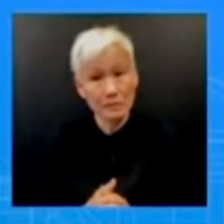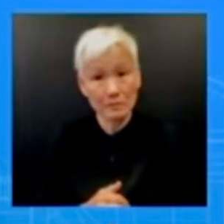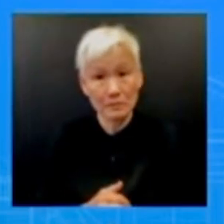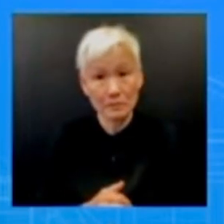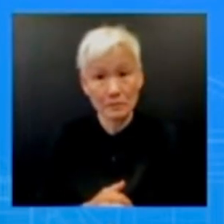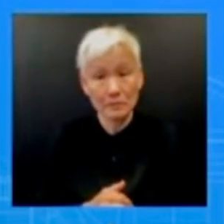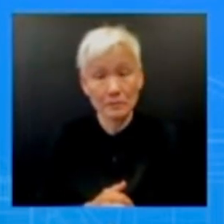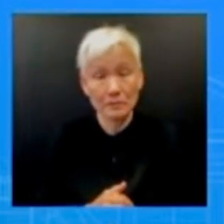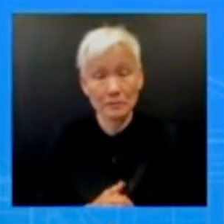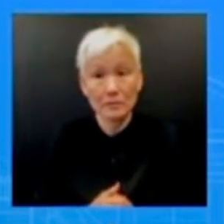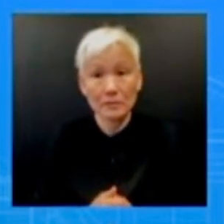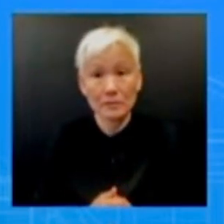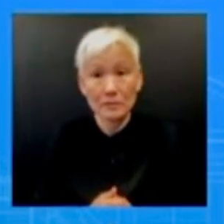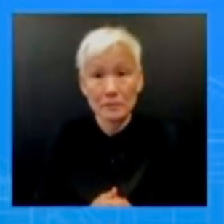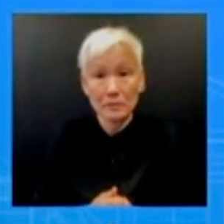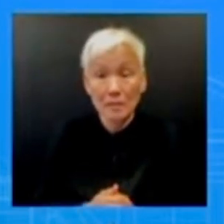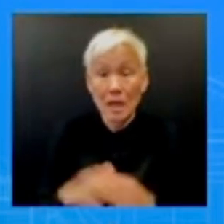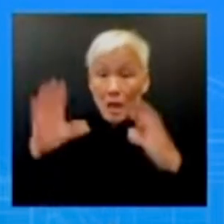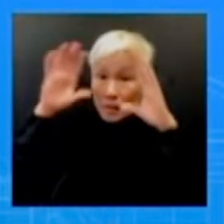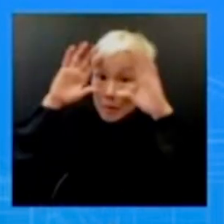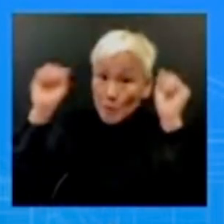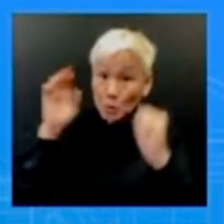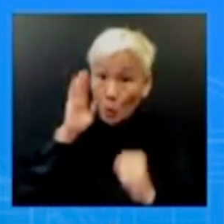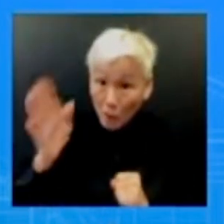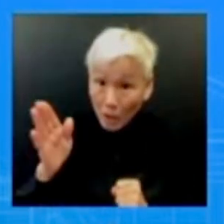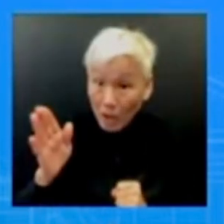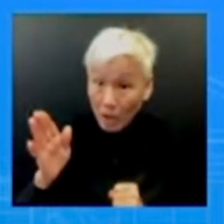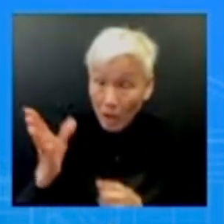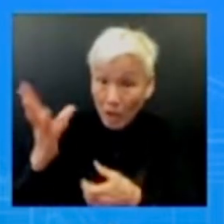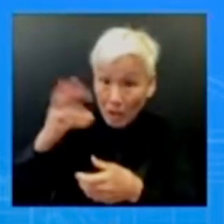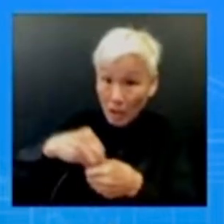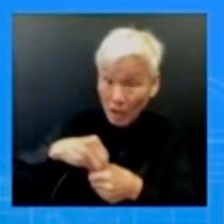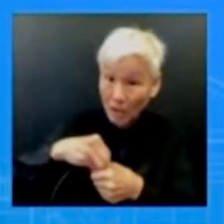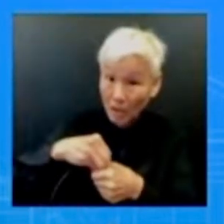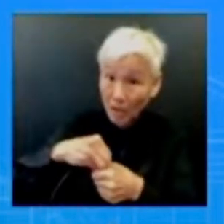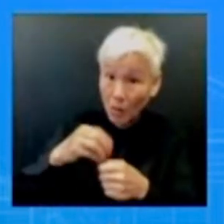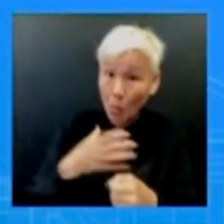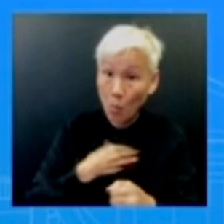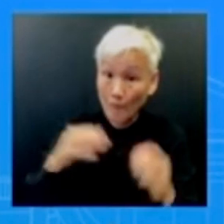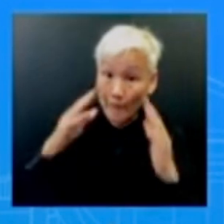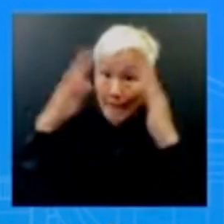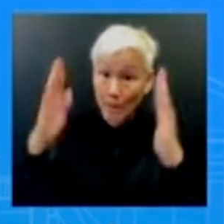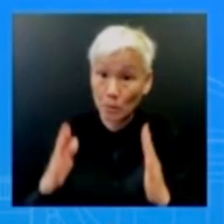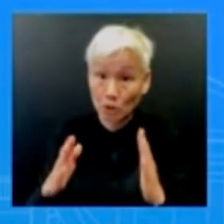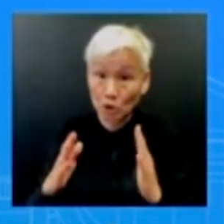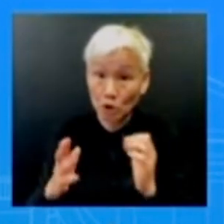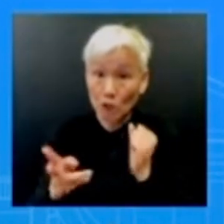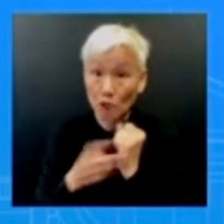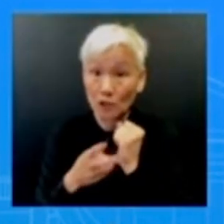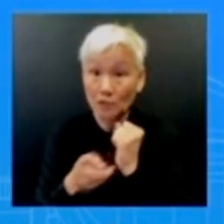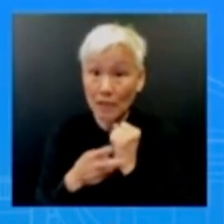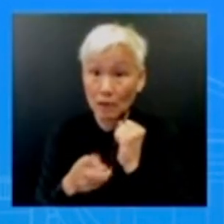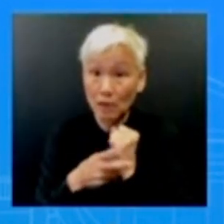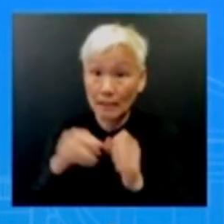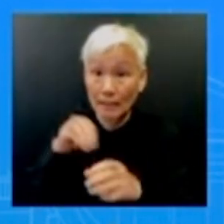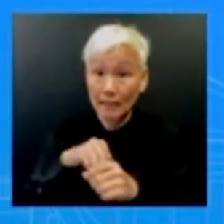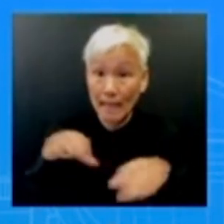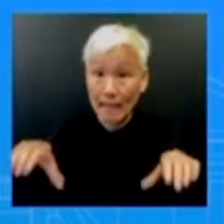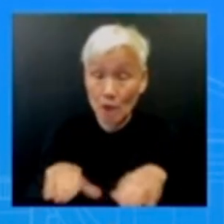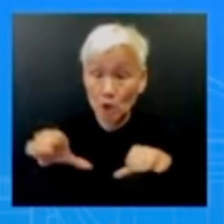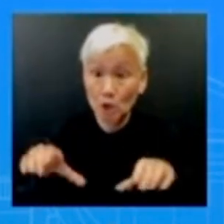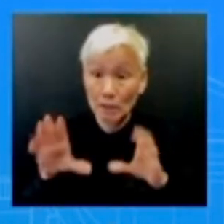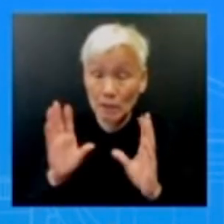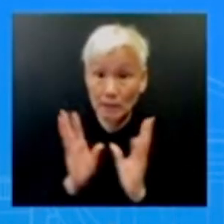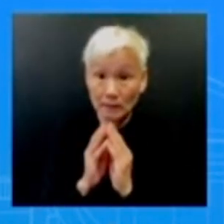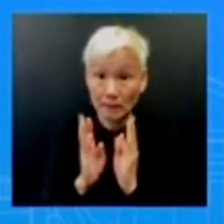will take part in this White House Conservation in Action Summit at the Department of Interior, where he will, and